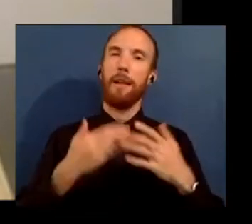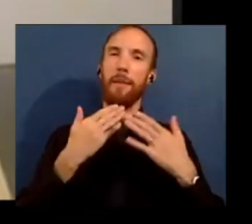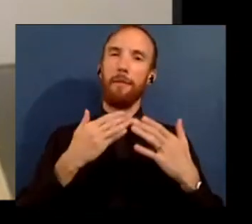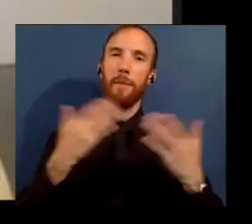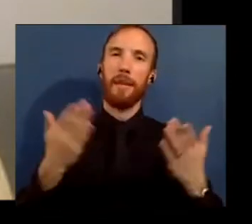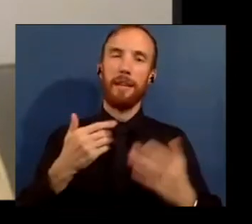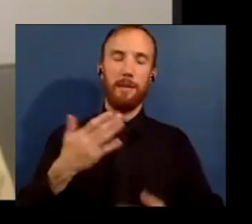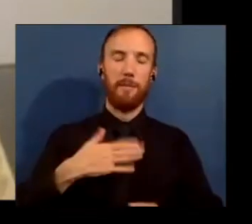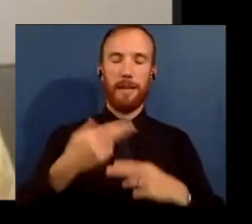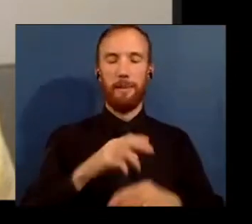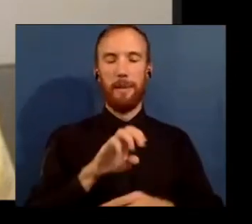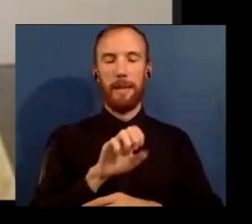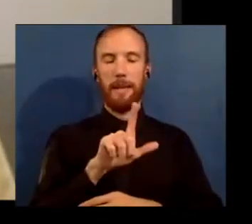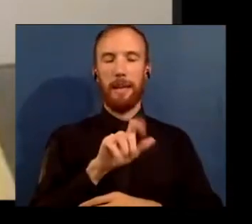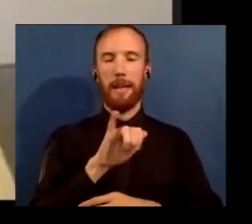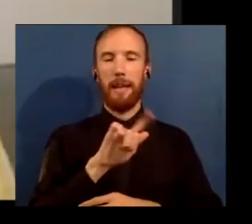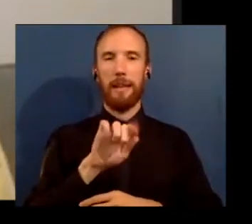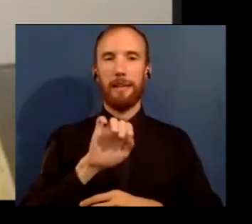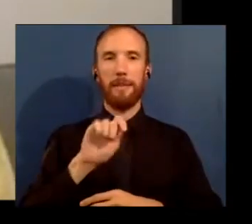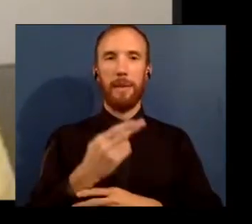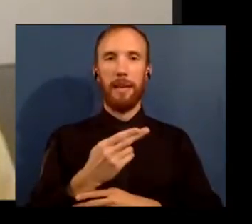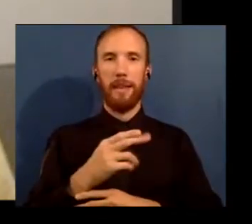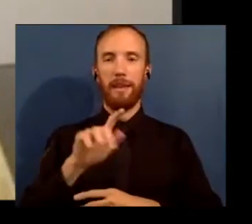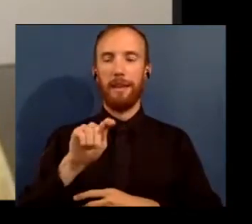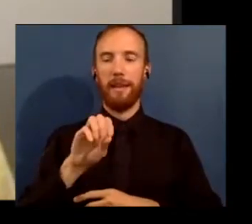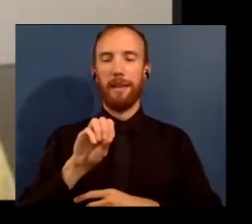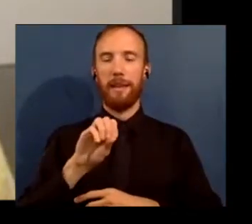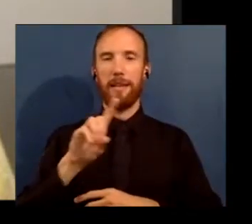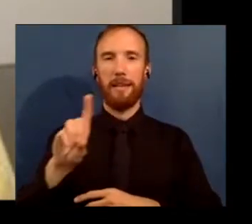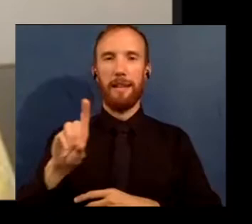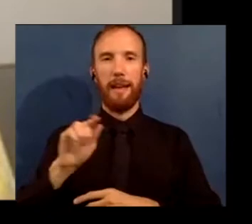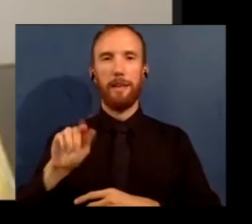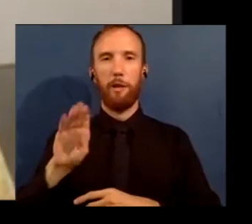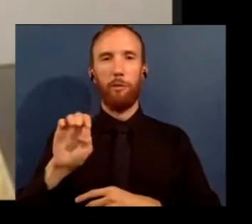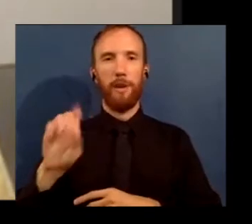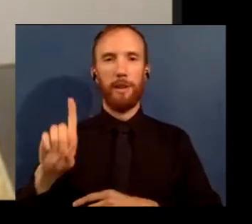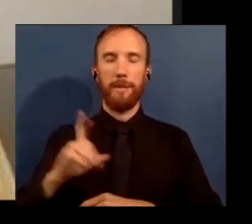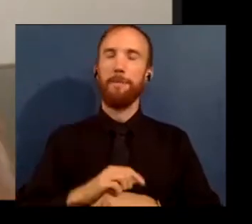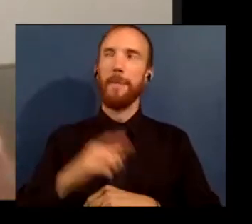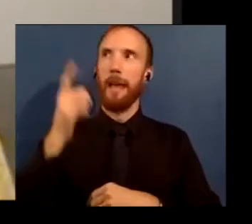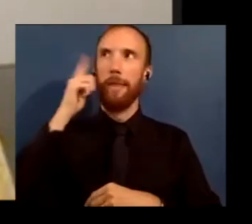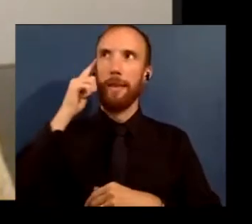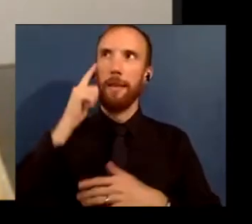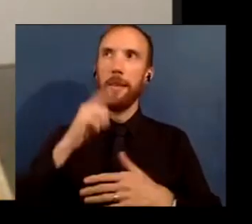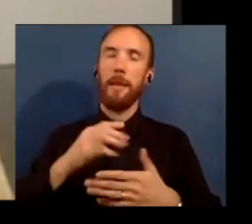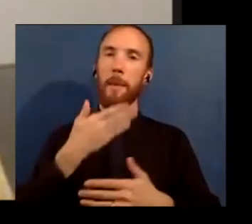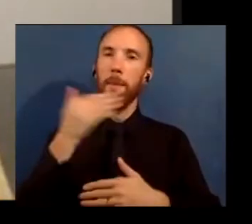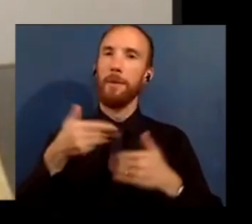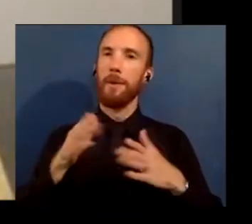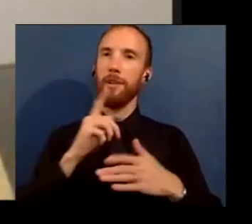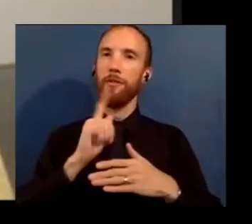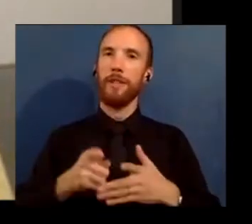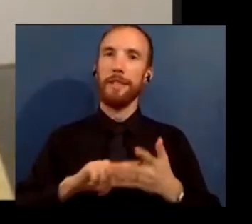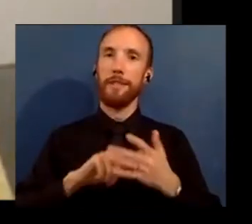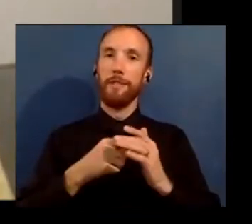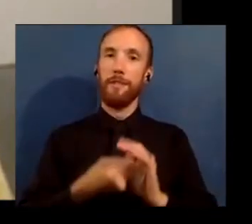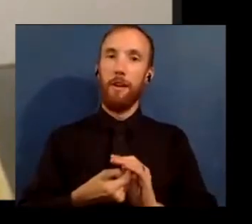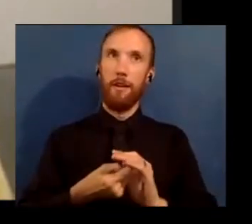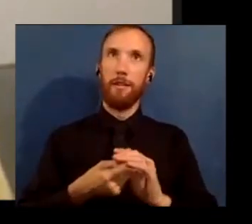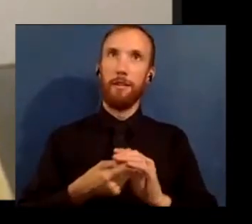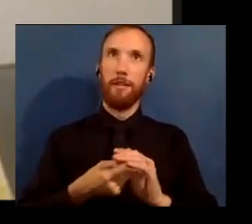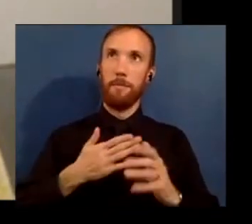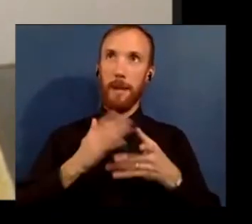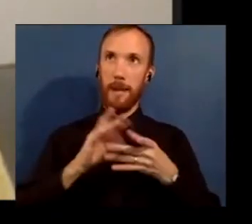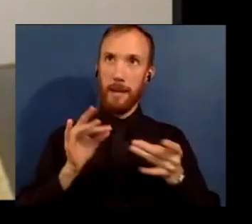Todd Breland, and I think the best way I can think to begin my comments and thinking about this after what you just said